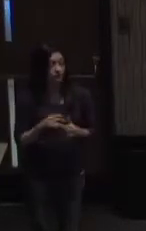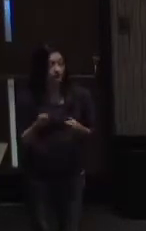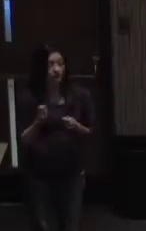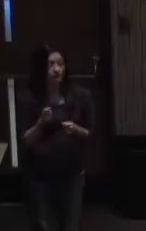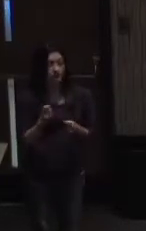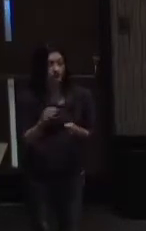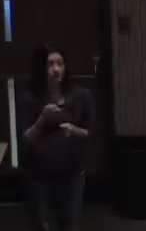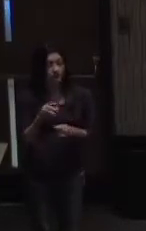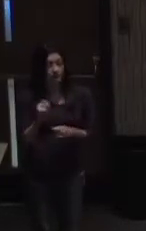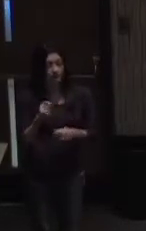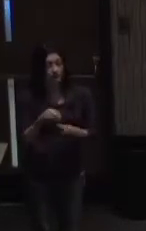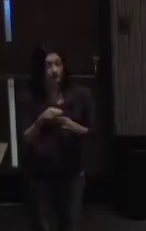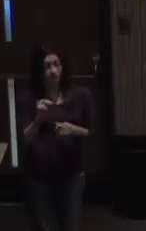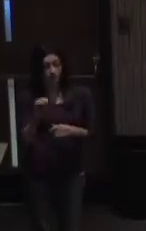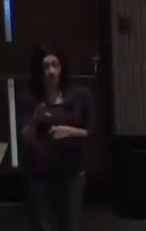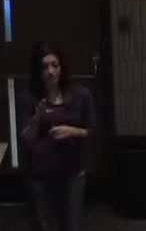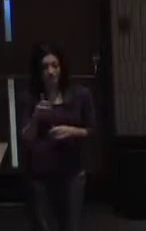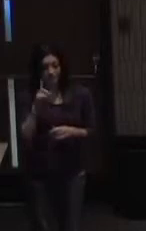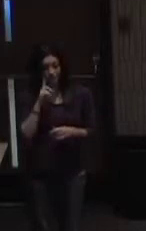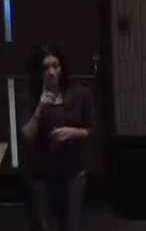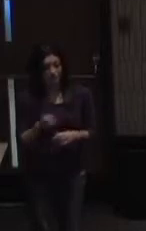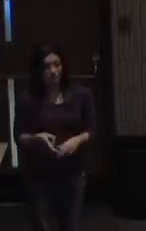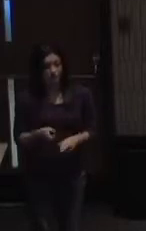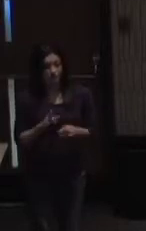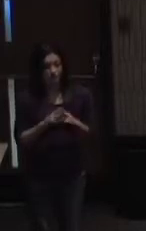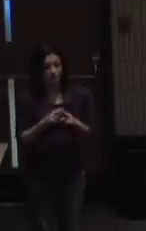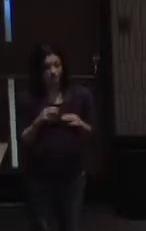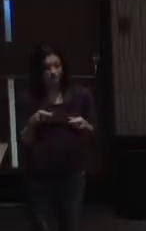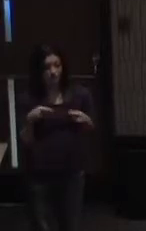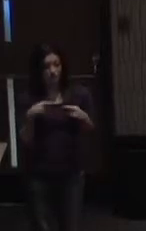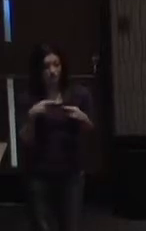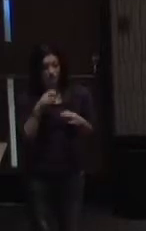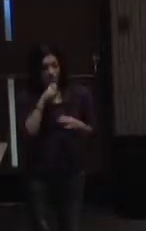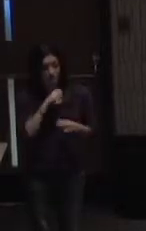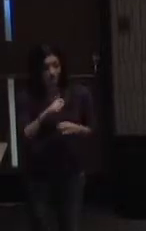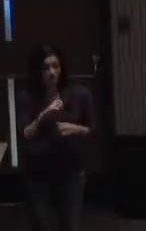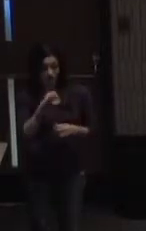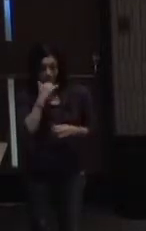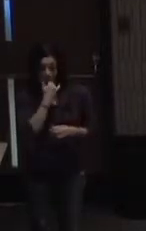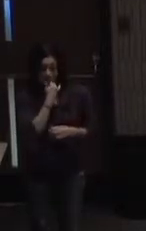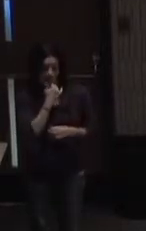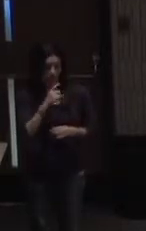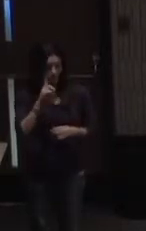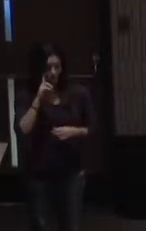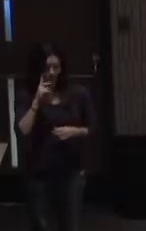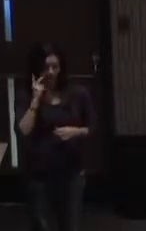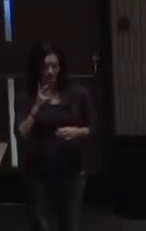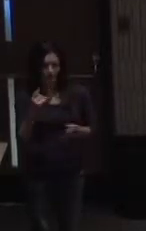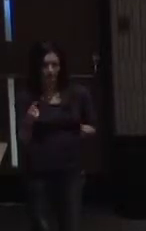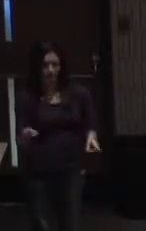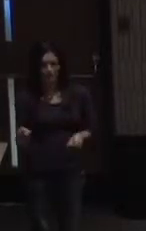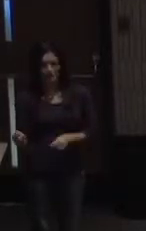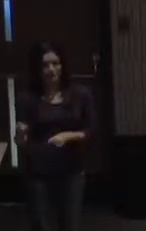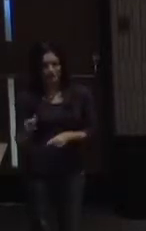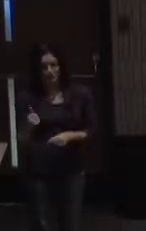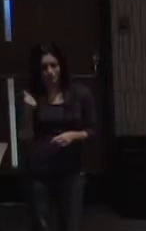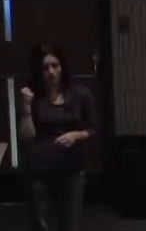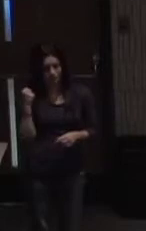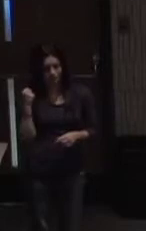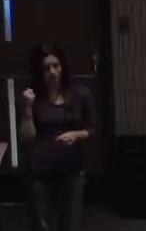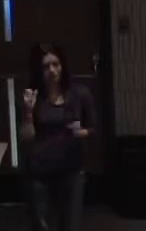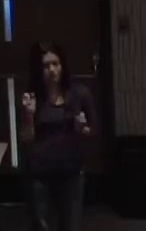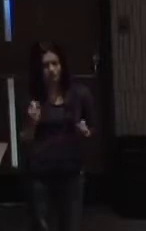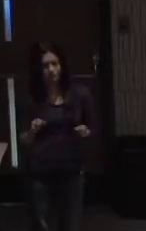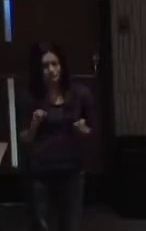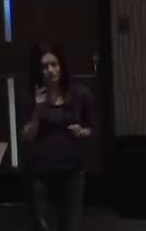think raising retirement age is a great mistake. I don't think you're going to see that happening. I think, and I certainly would fight it, you can raise the base on